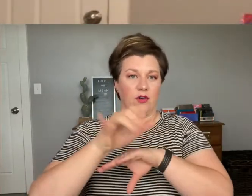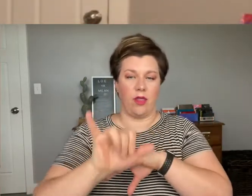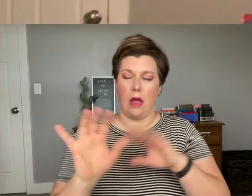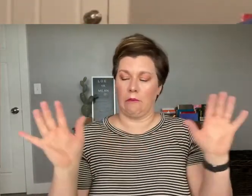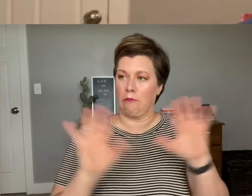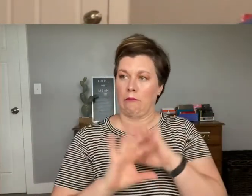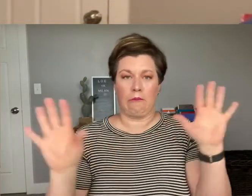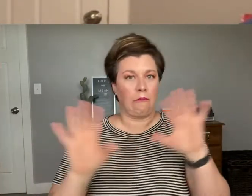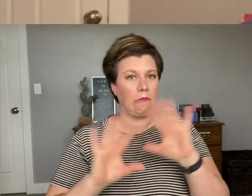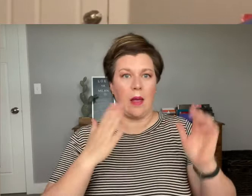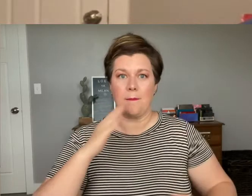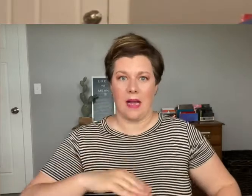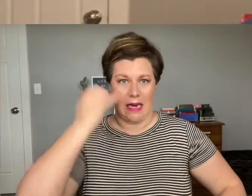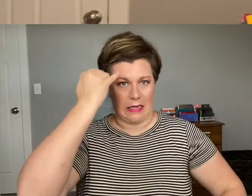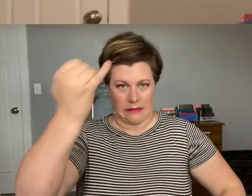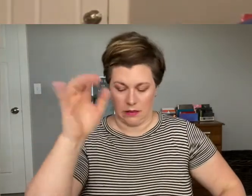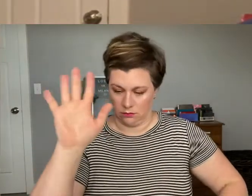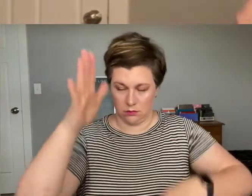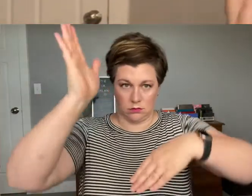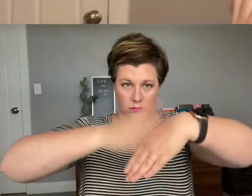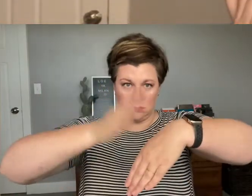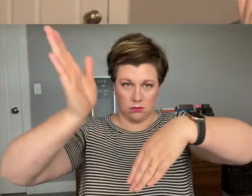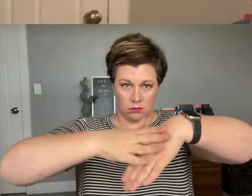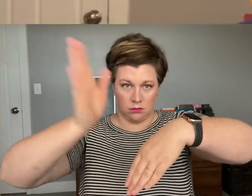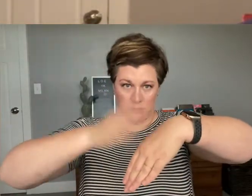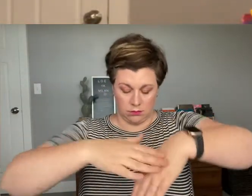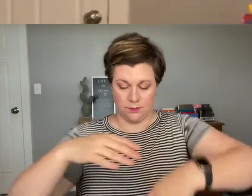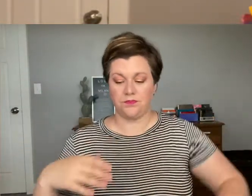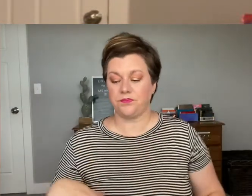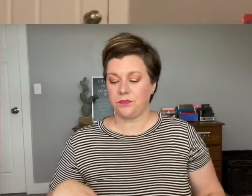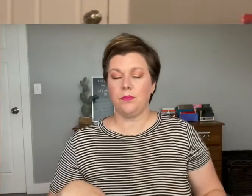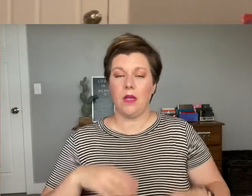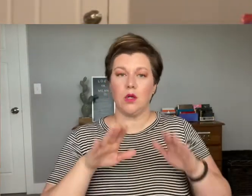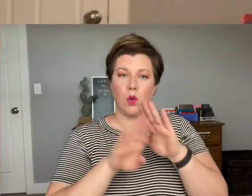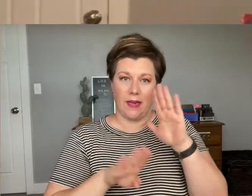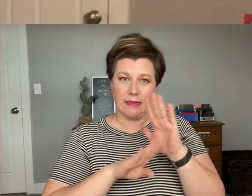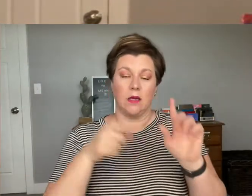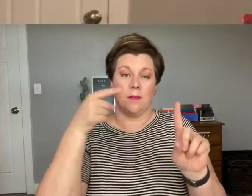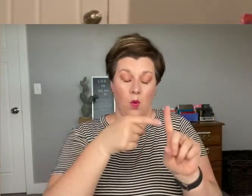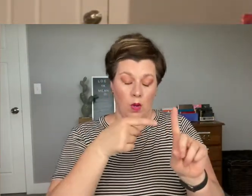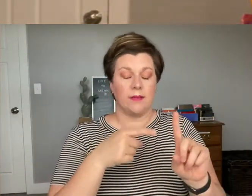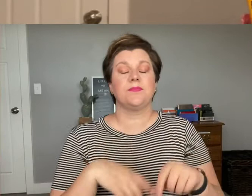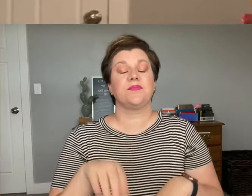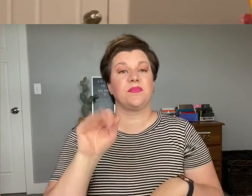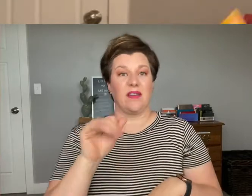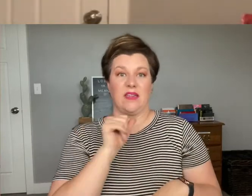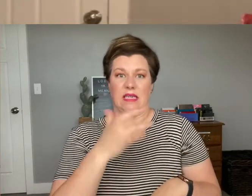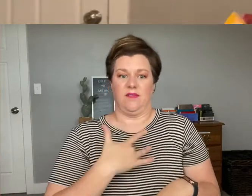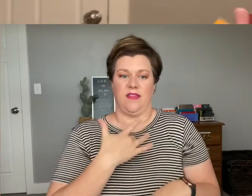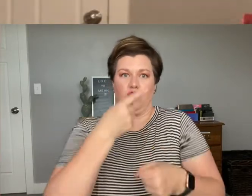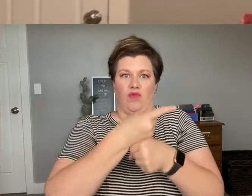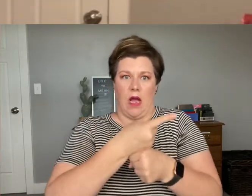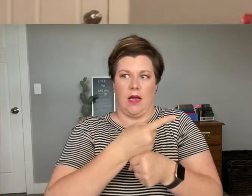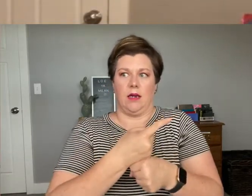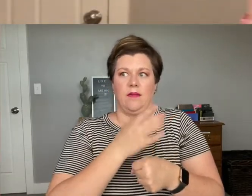Please don't use any kind of exfoliation after that. But anyway, my basic point is if you're doing something to your skin that does